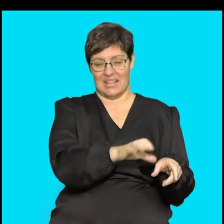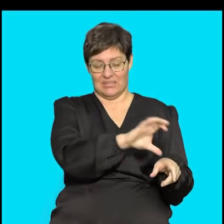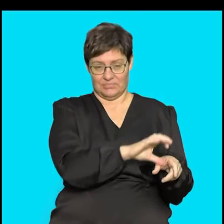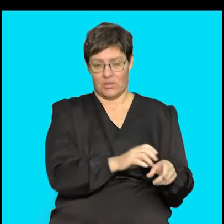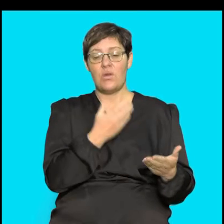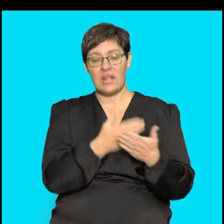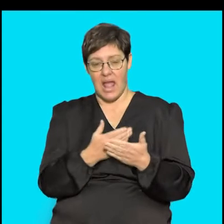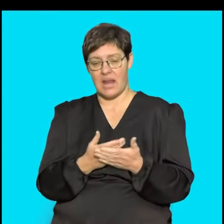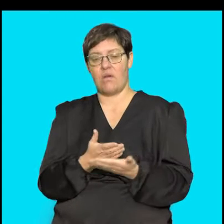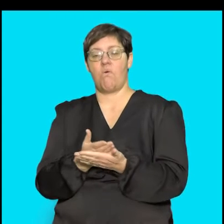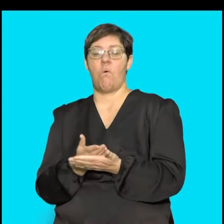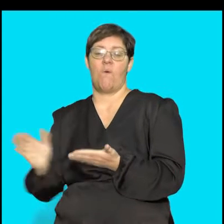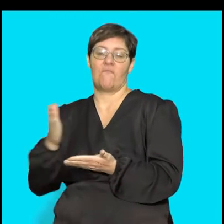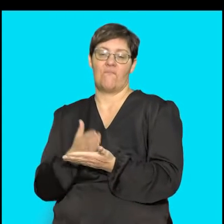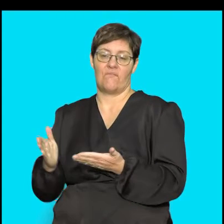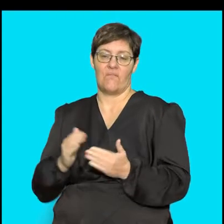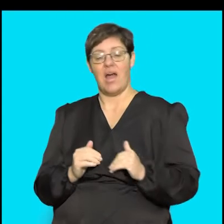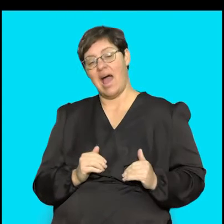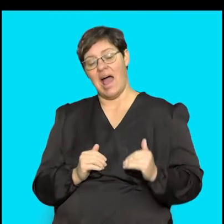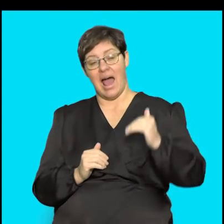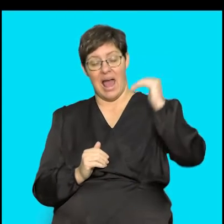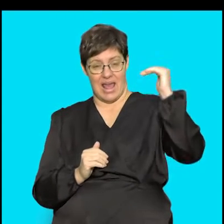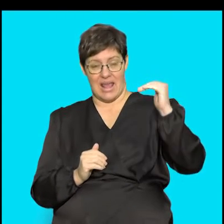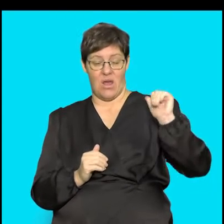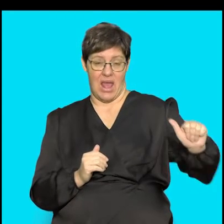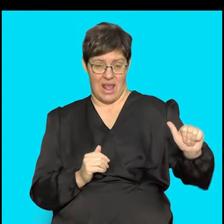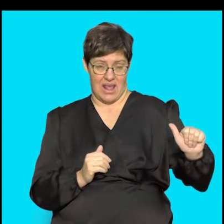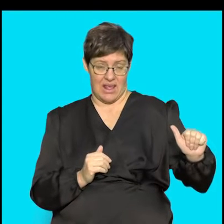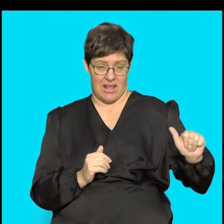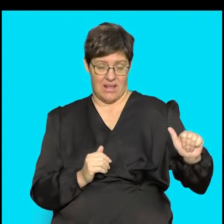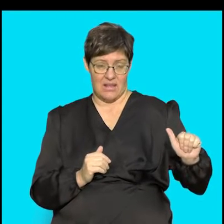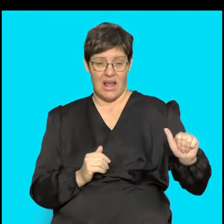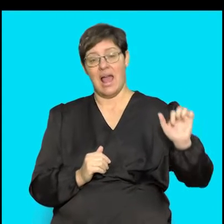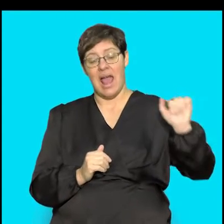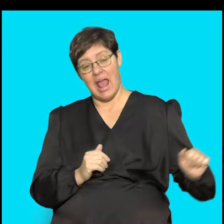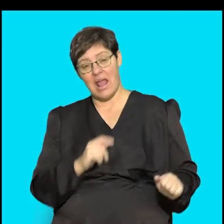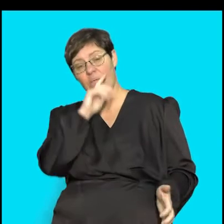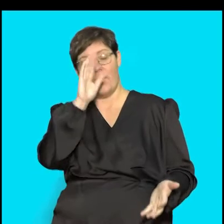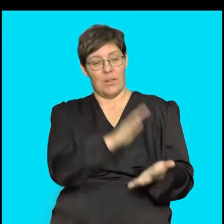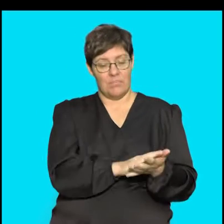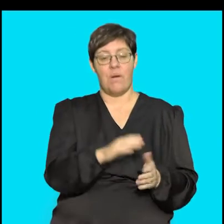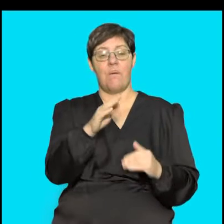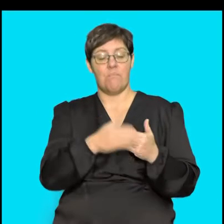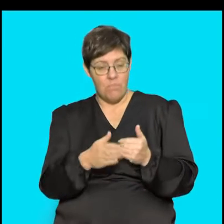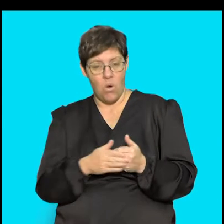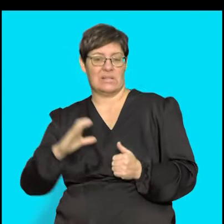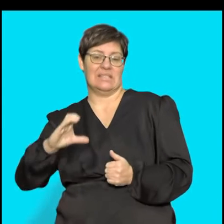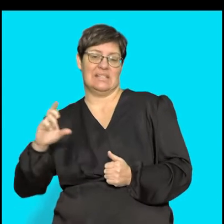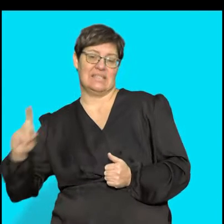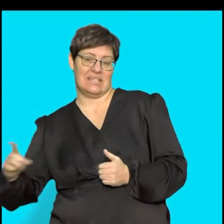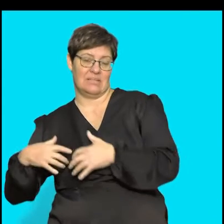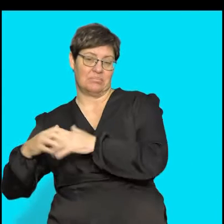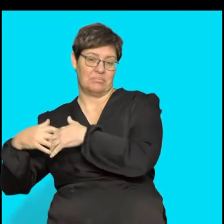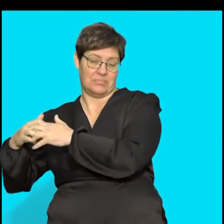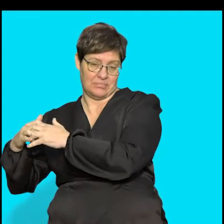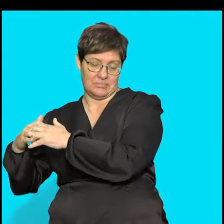reaction that we can get rid of this high concentration of A. A will be used to make more of C and